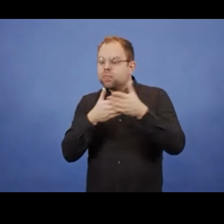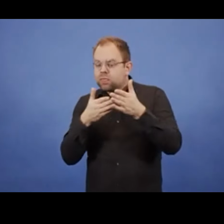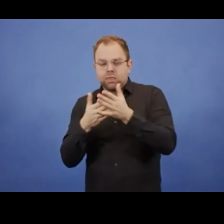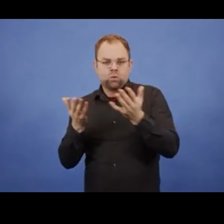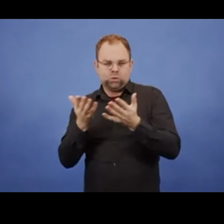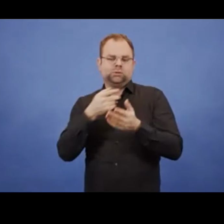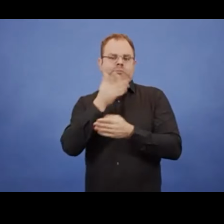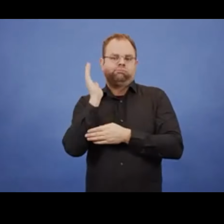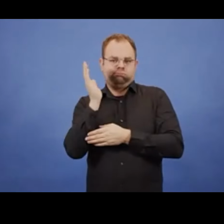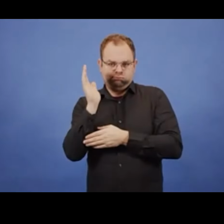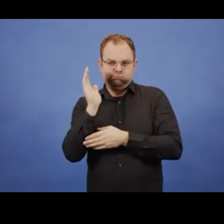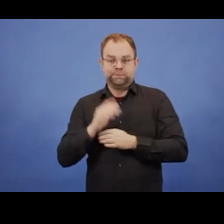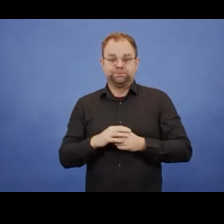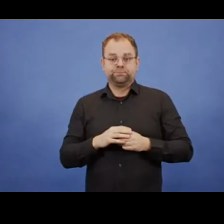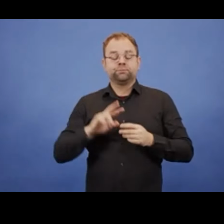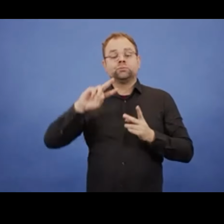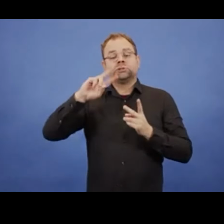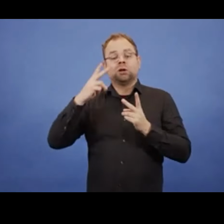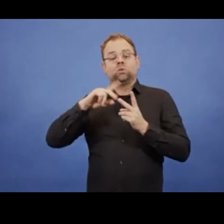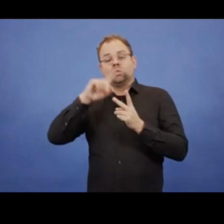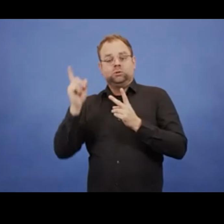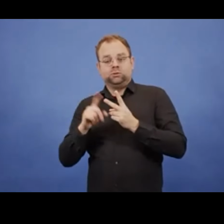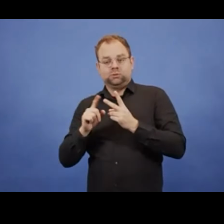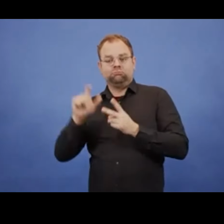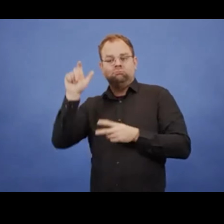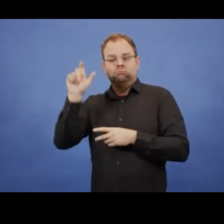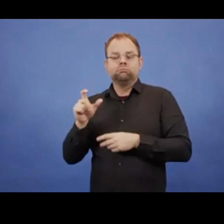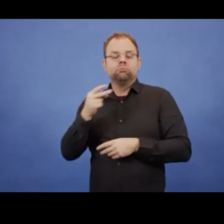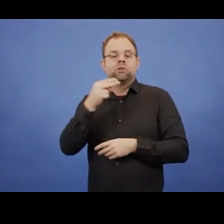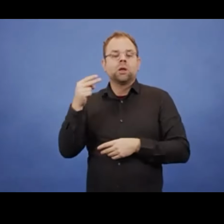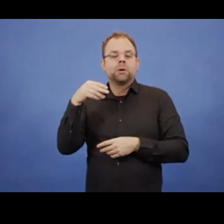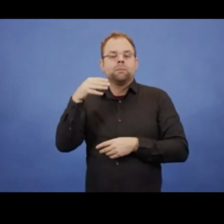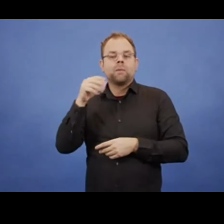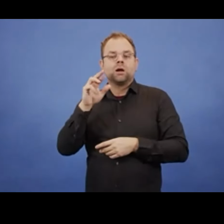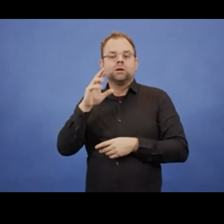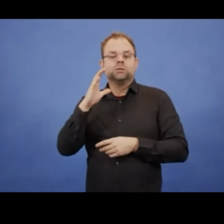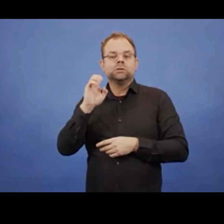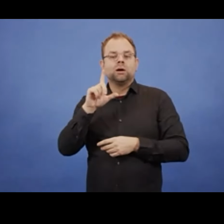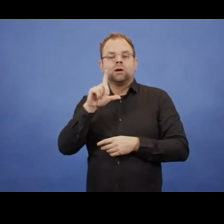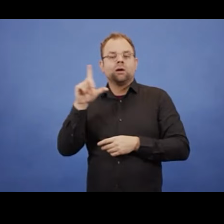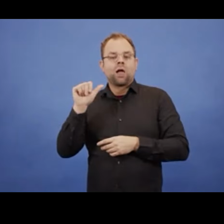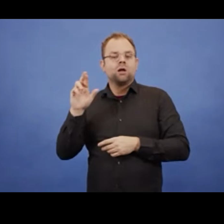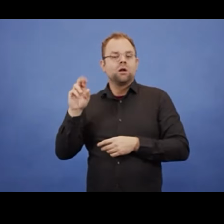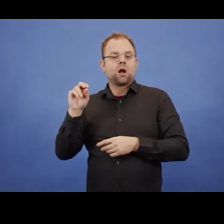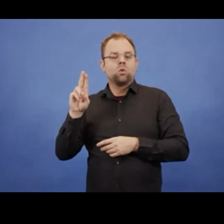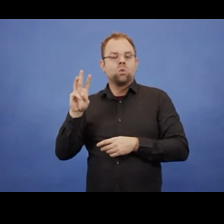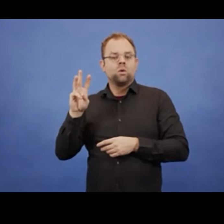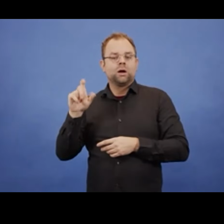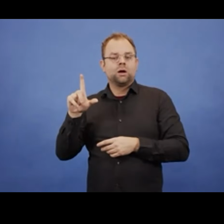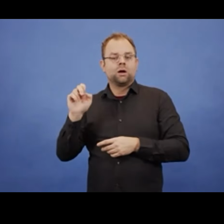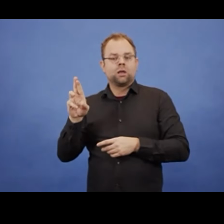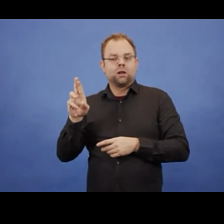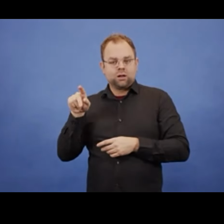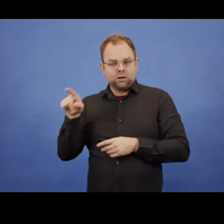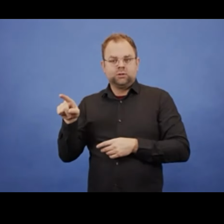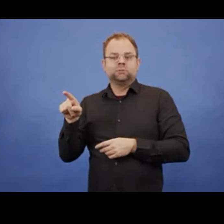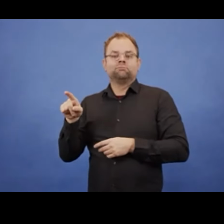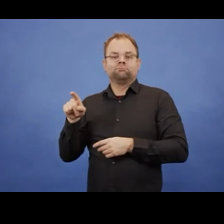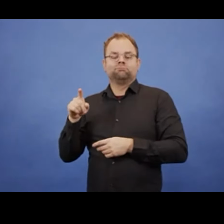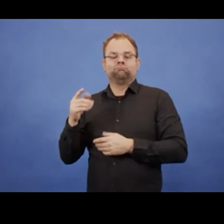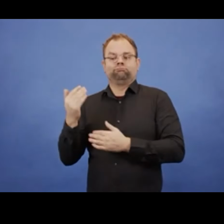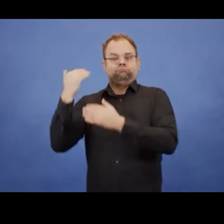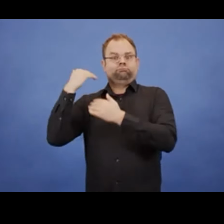will speak about situations of statelessness when persons do not have a nationality, and how